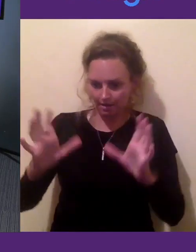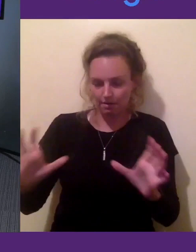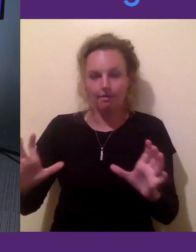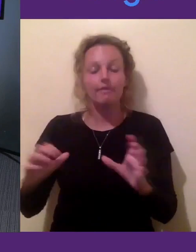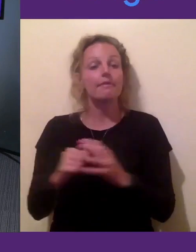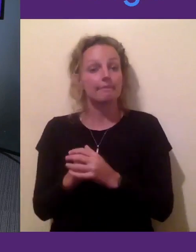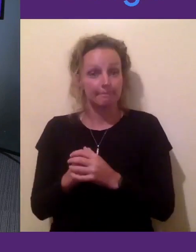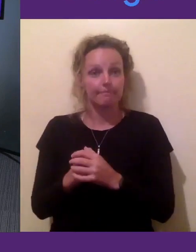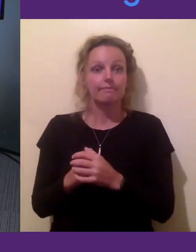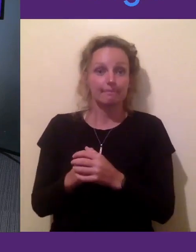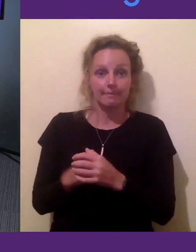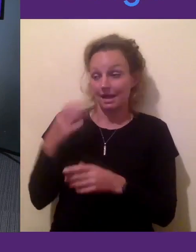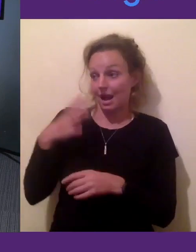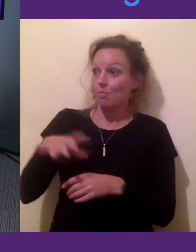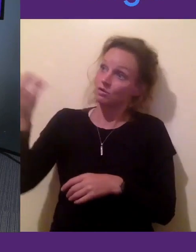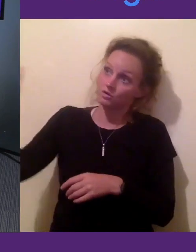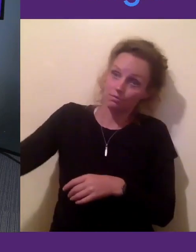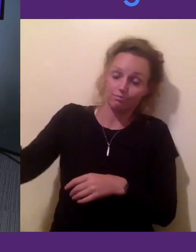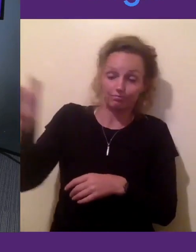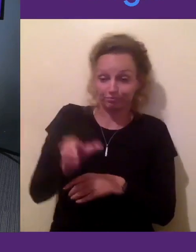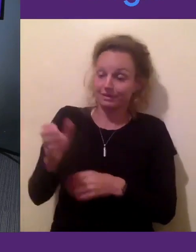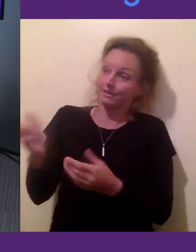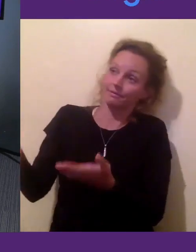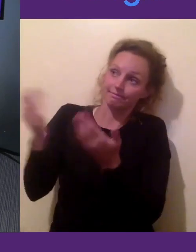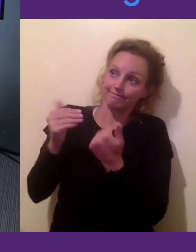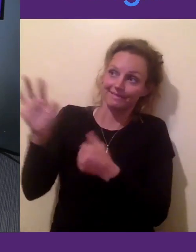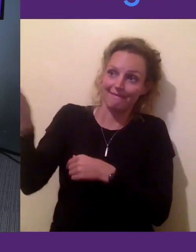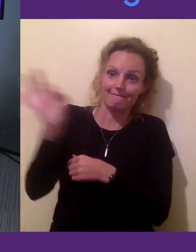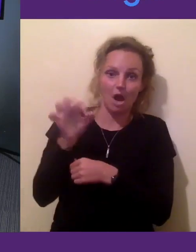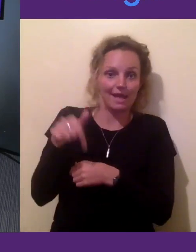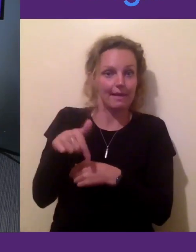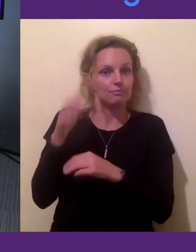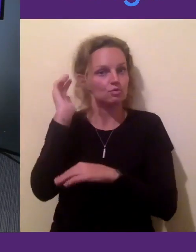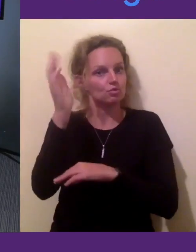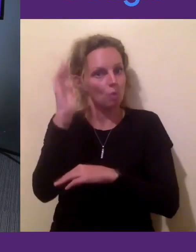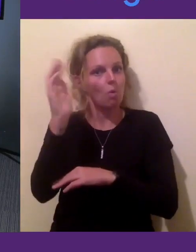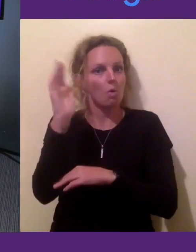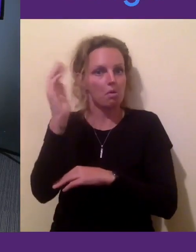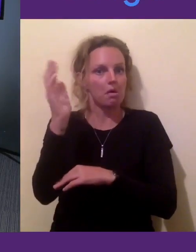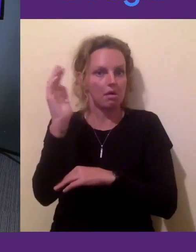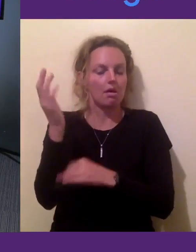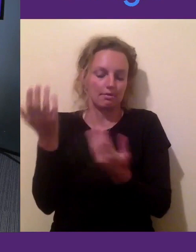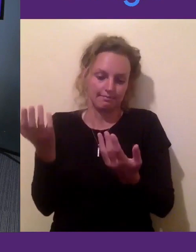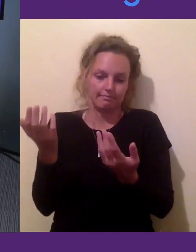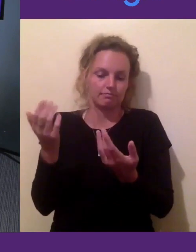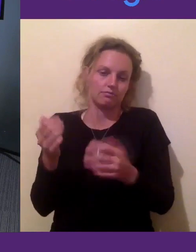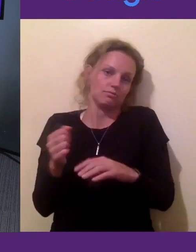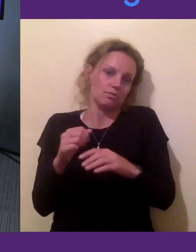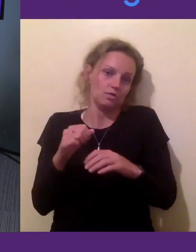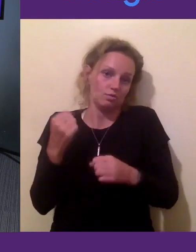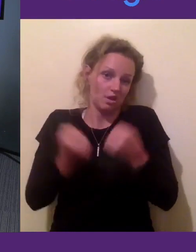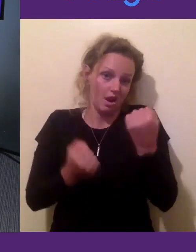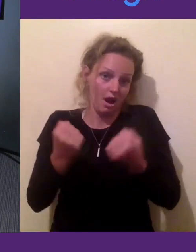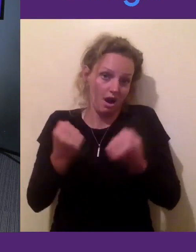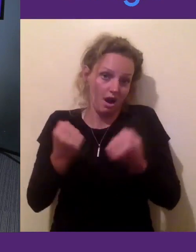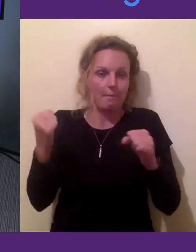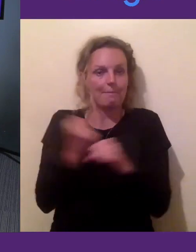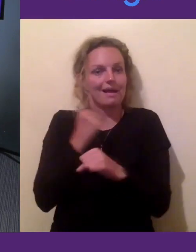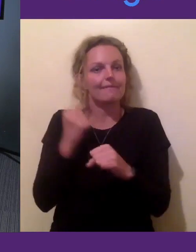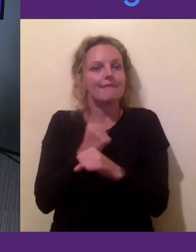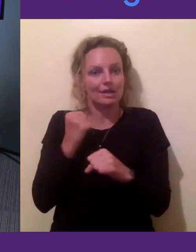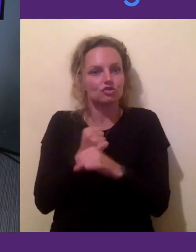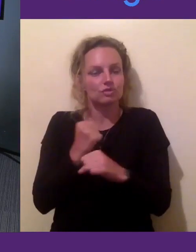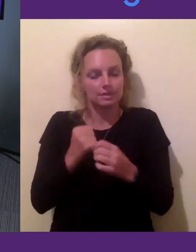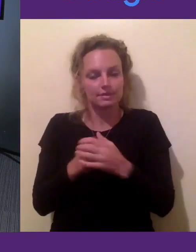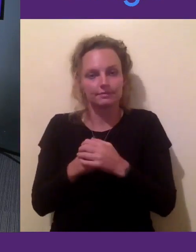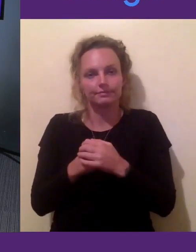manufacturers. And the question for the panel is, I have this belief that in